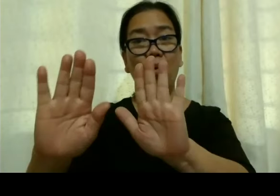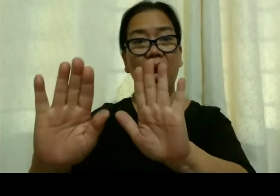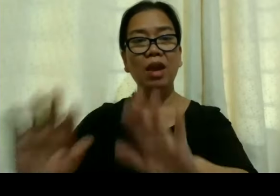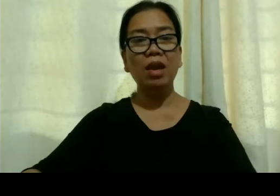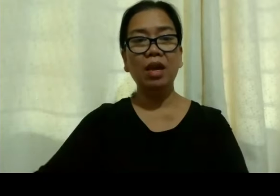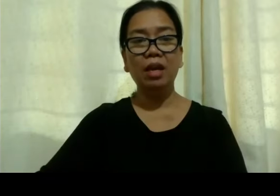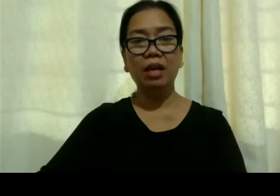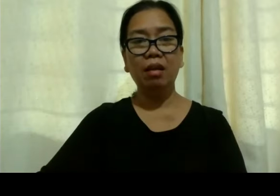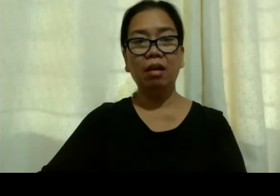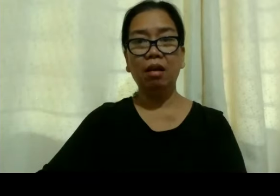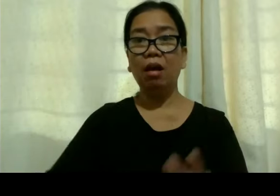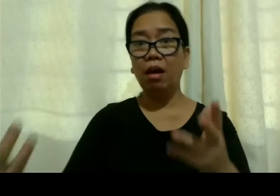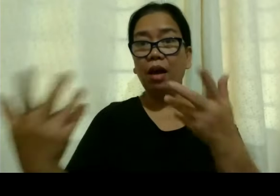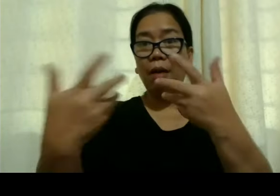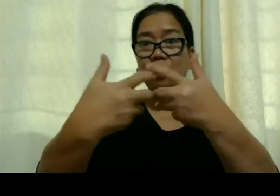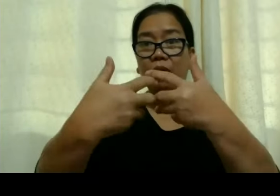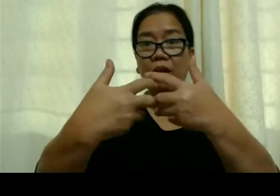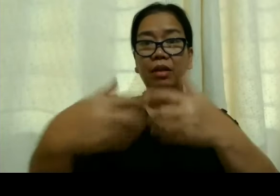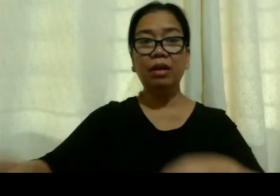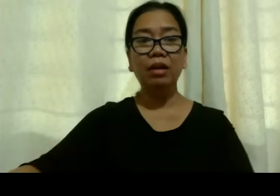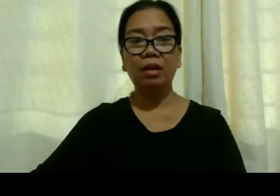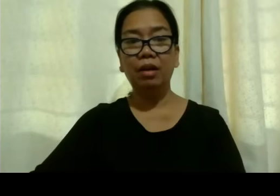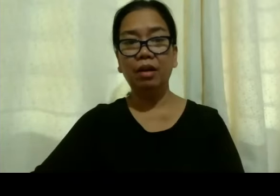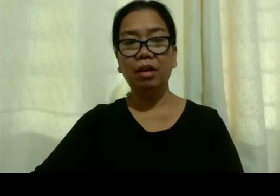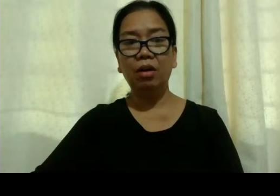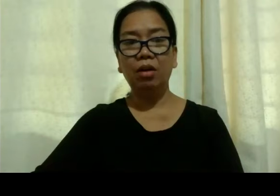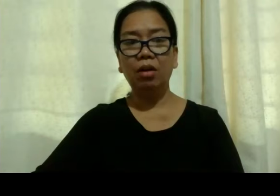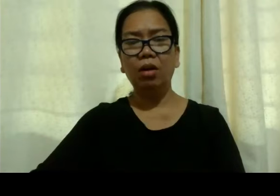Push away, come together,